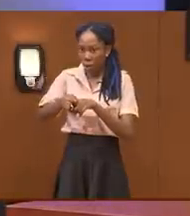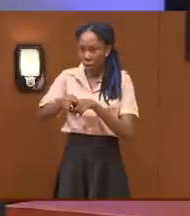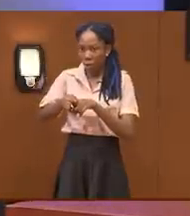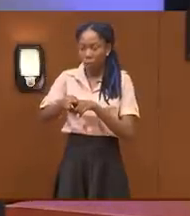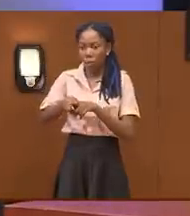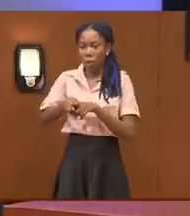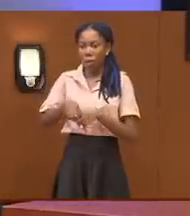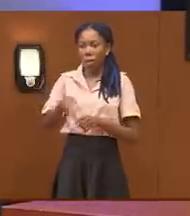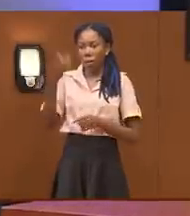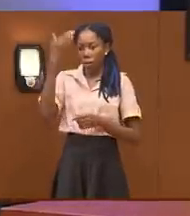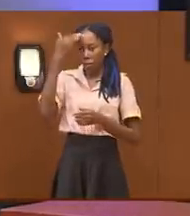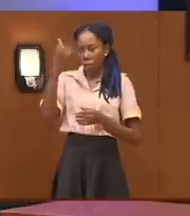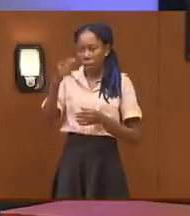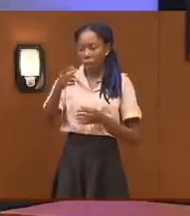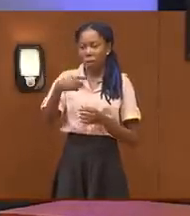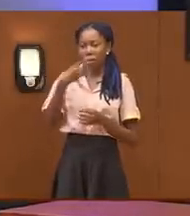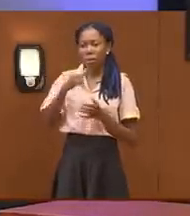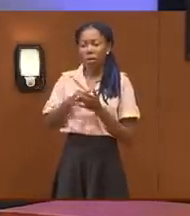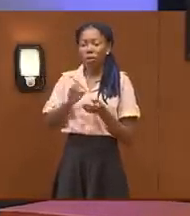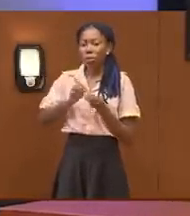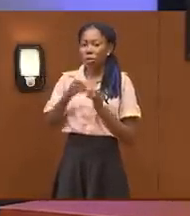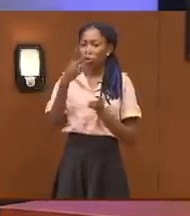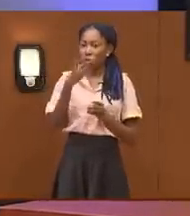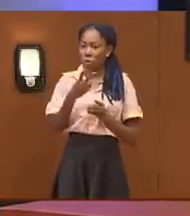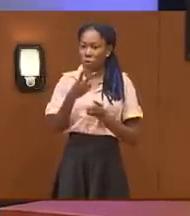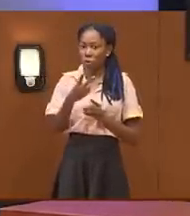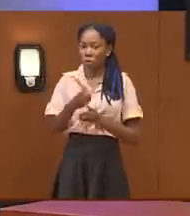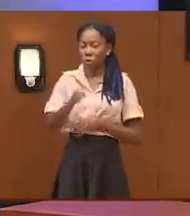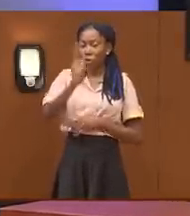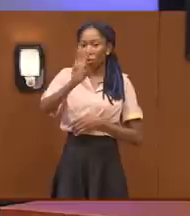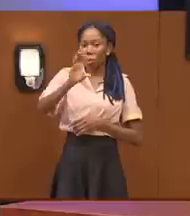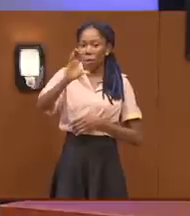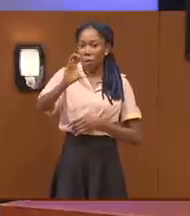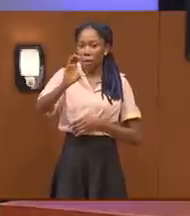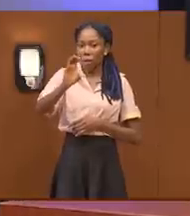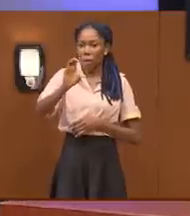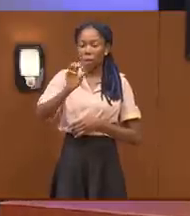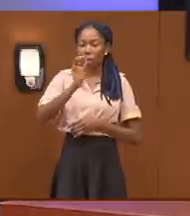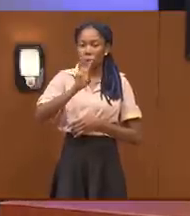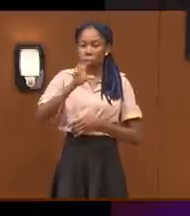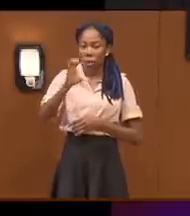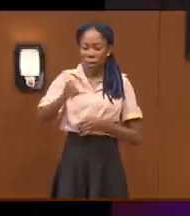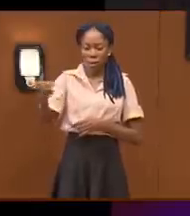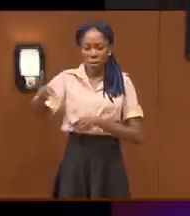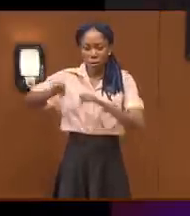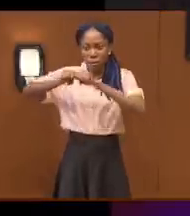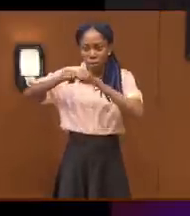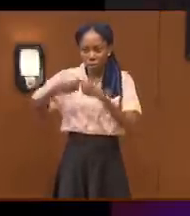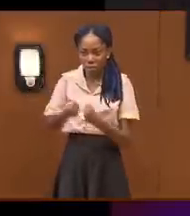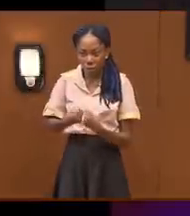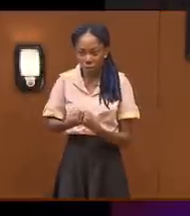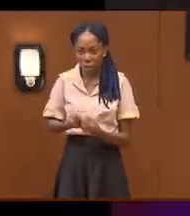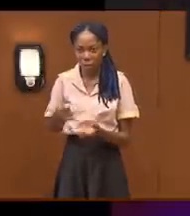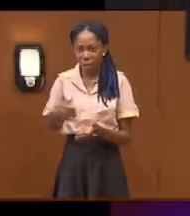Ed. He's telling too much lie on me. One. And number two, the WC in his house, he broke it. When I accosted him of